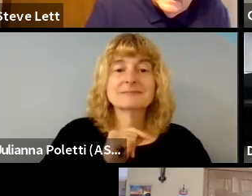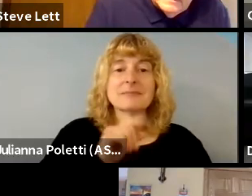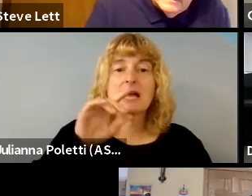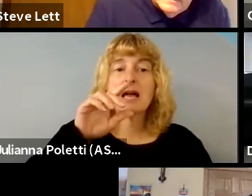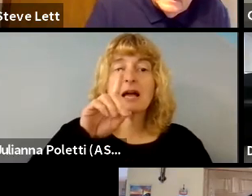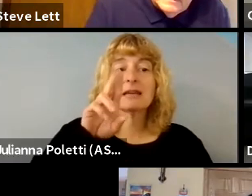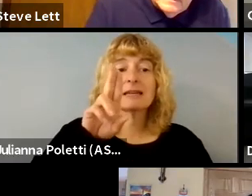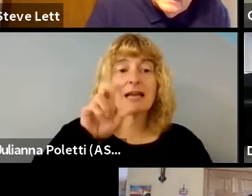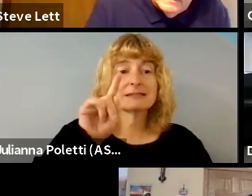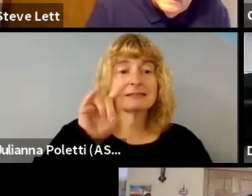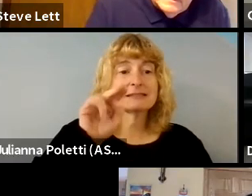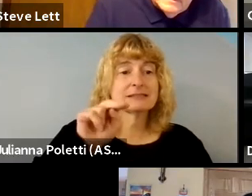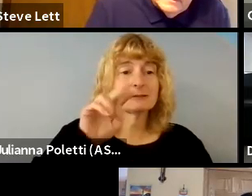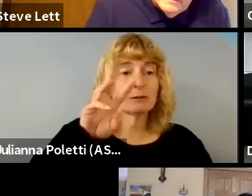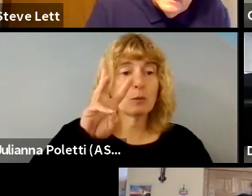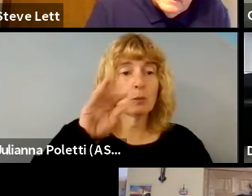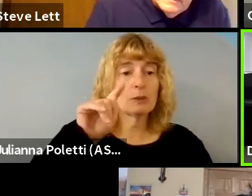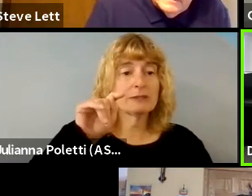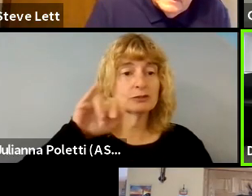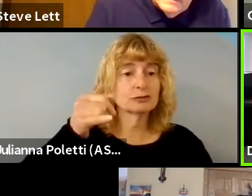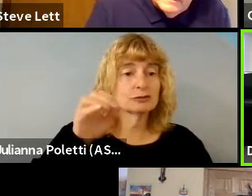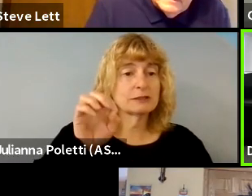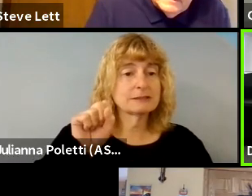Dustin Witches.